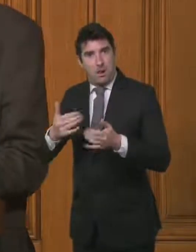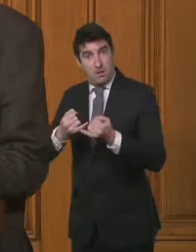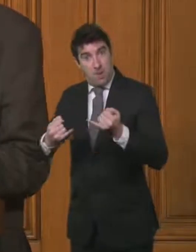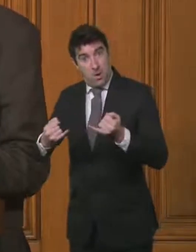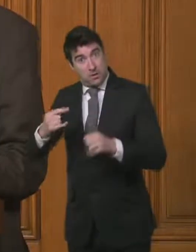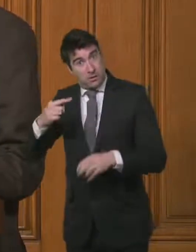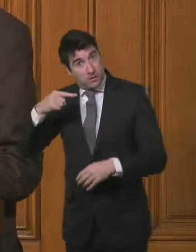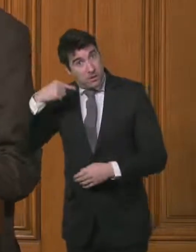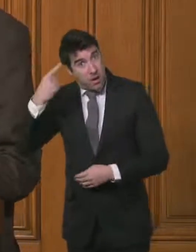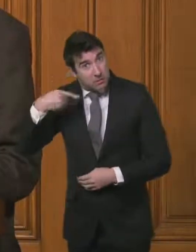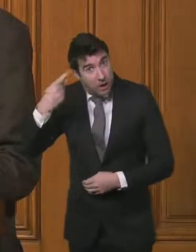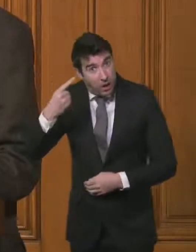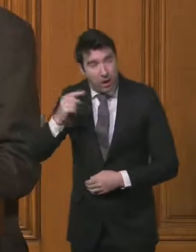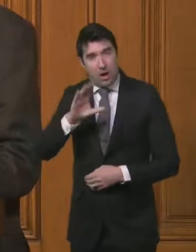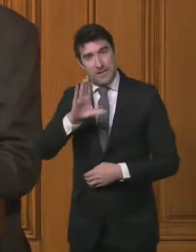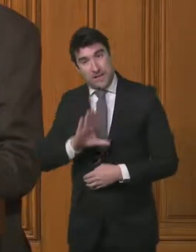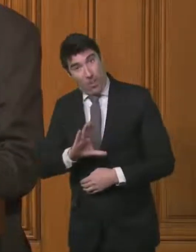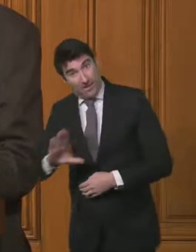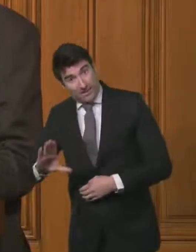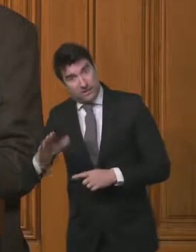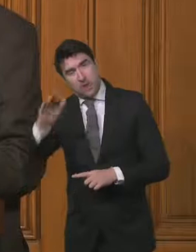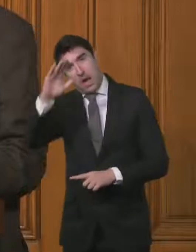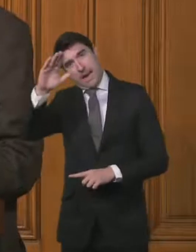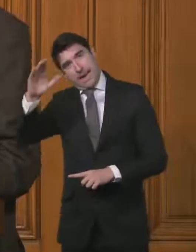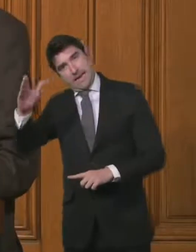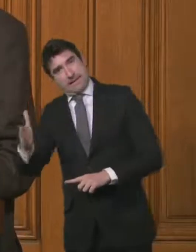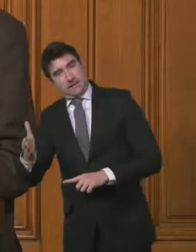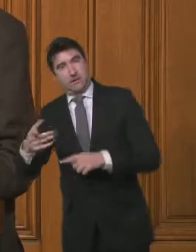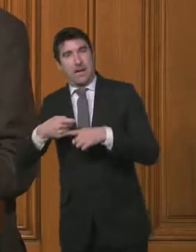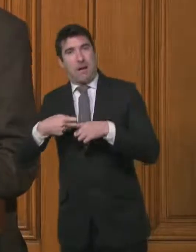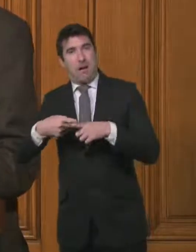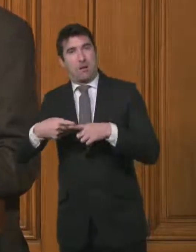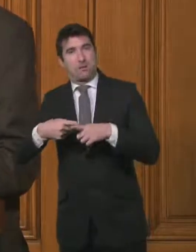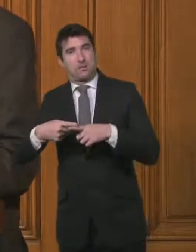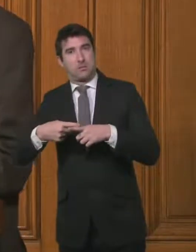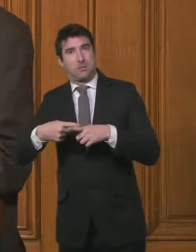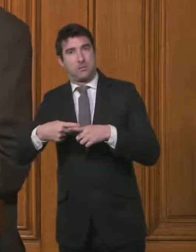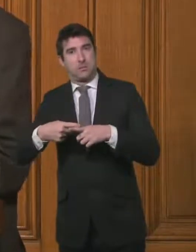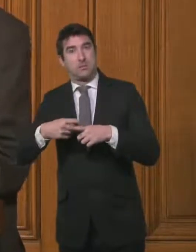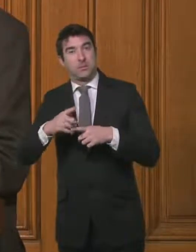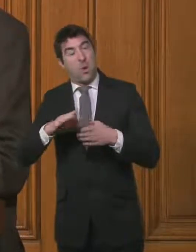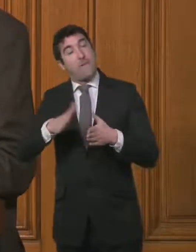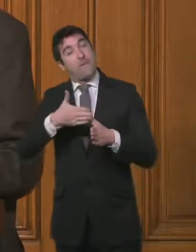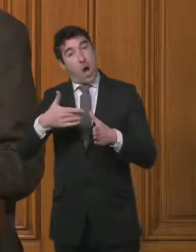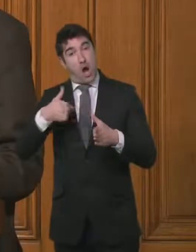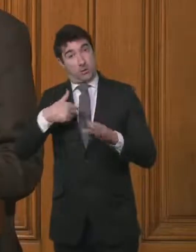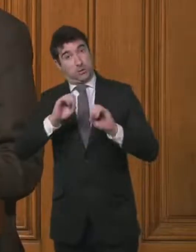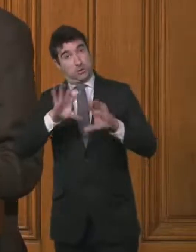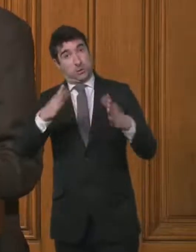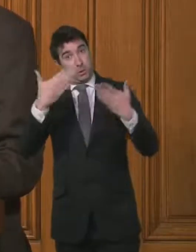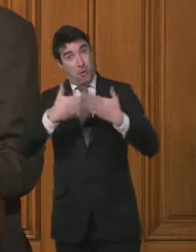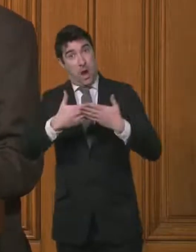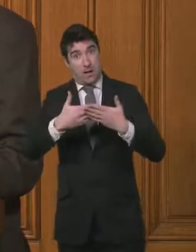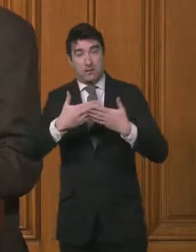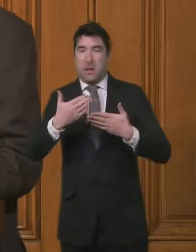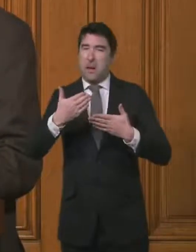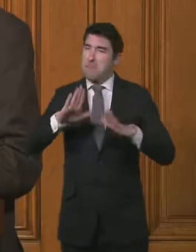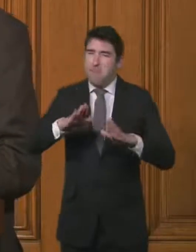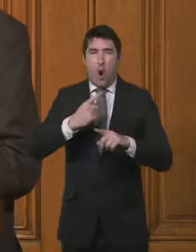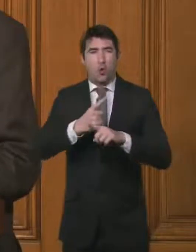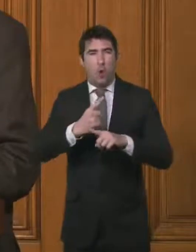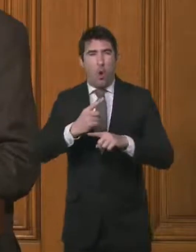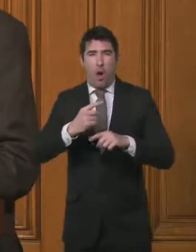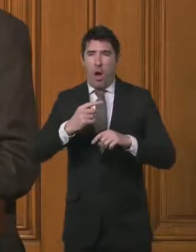So I'd like to start tonight by paying a huge tribute to all our NHS staff throughout the country. They have